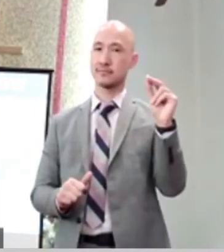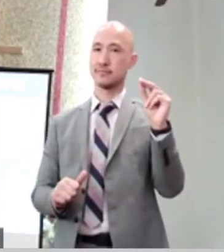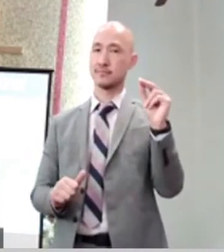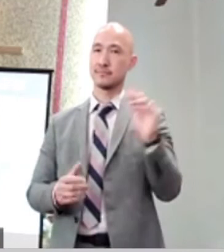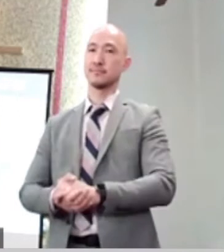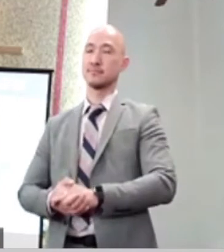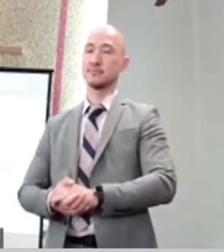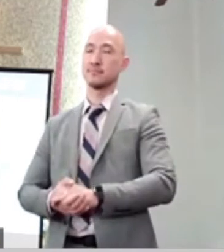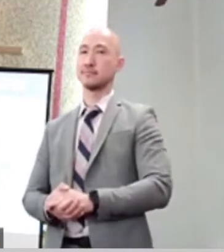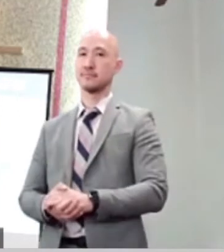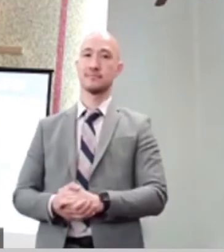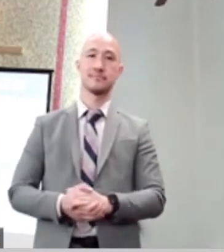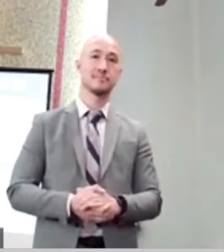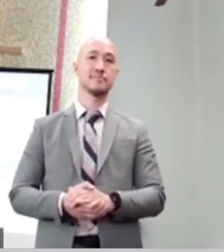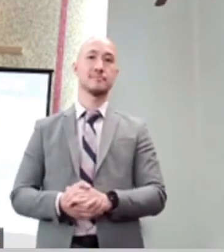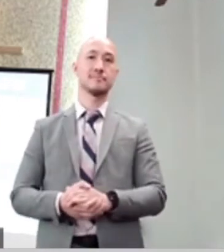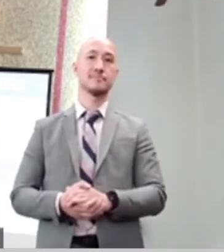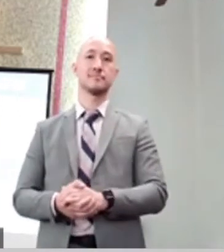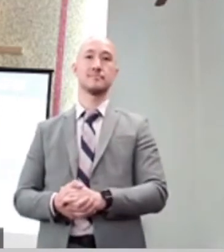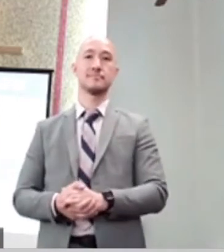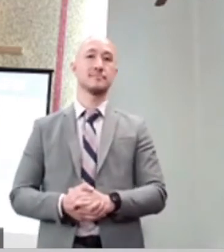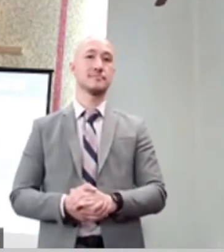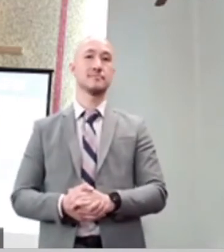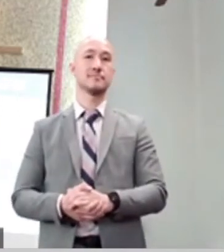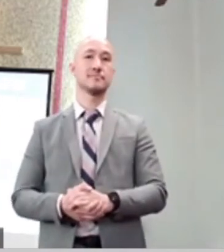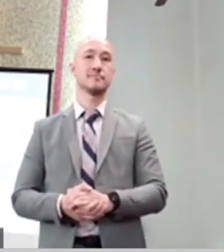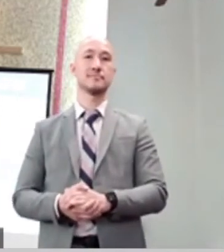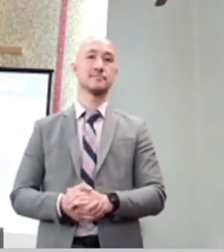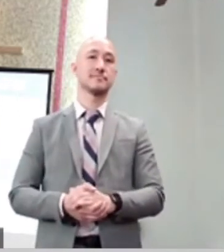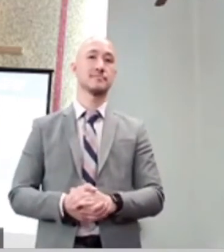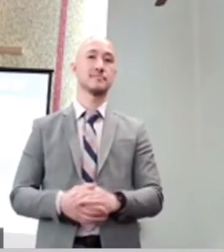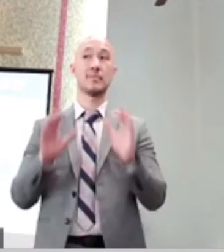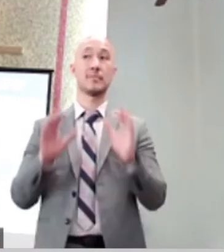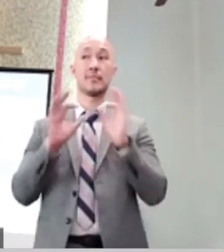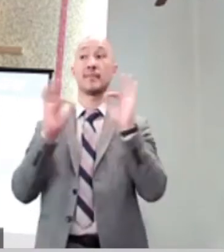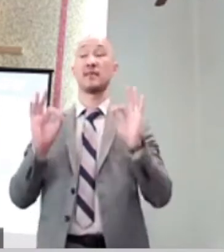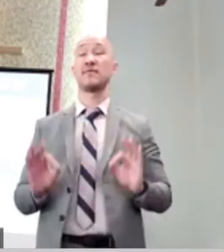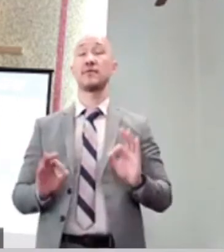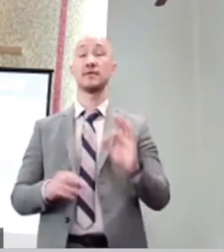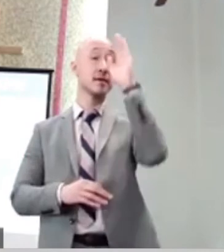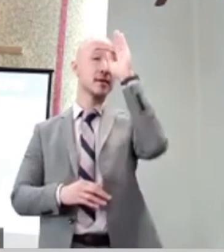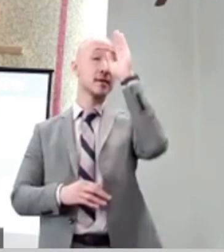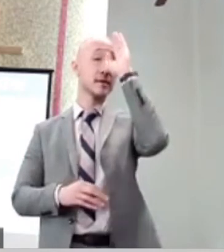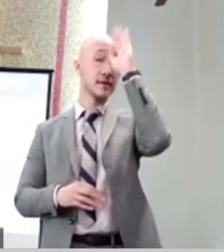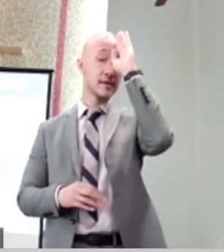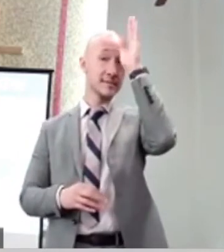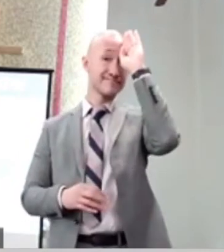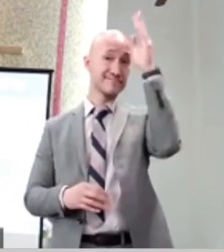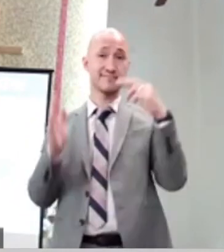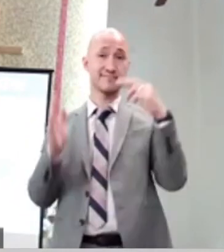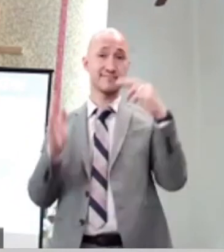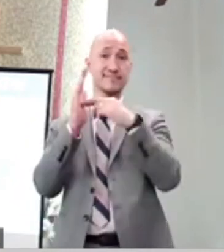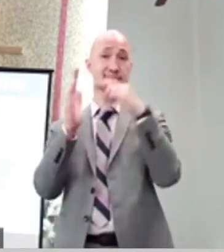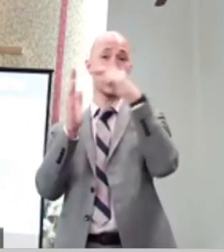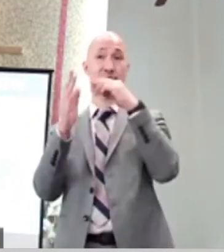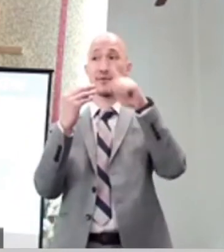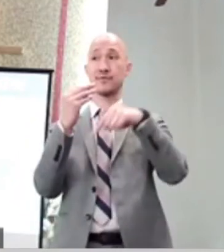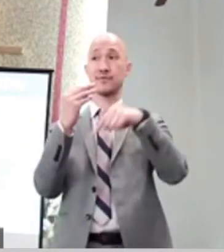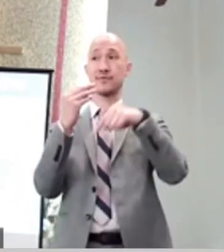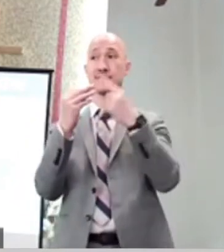law isolated them from their relationship with God, because they started judging others by their